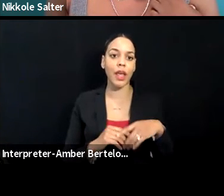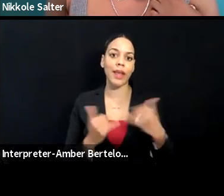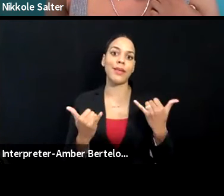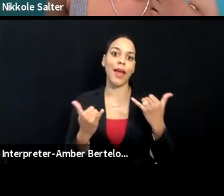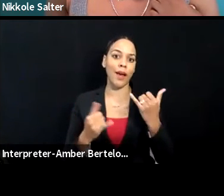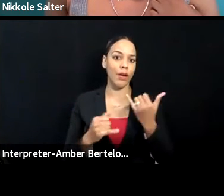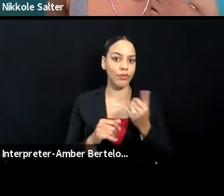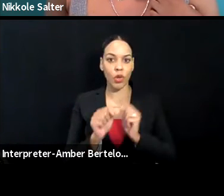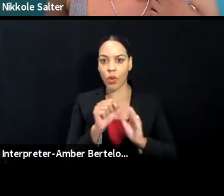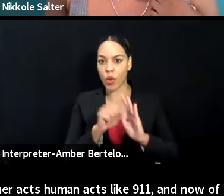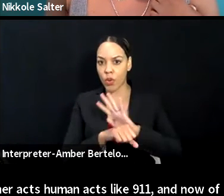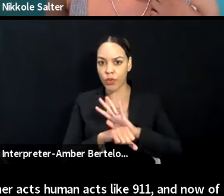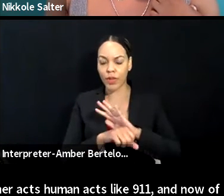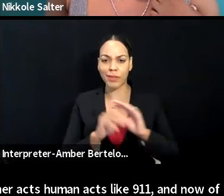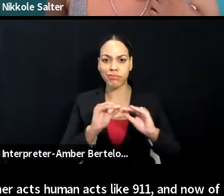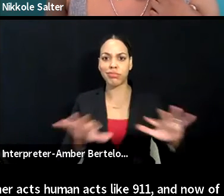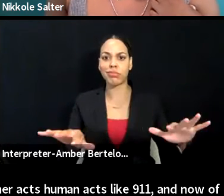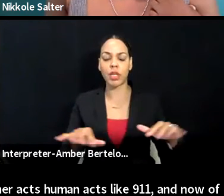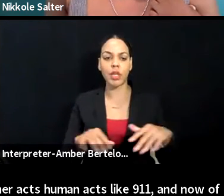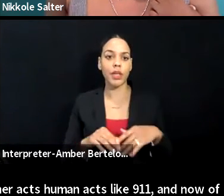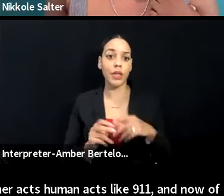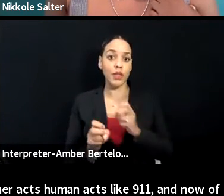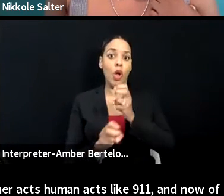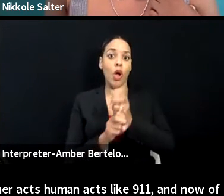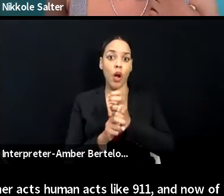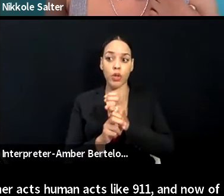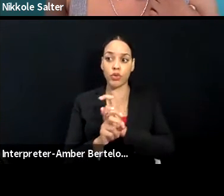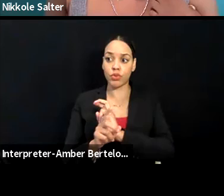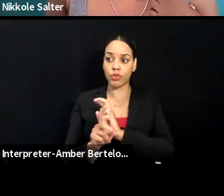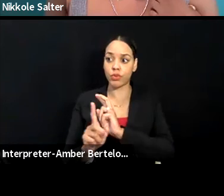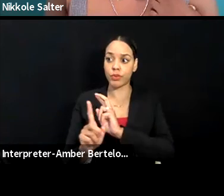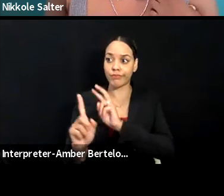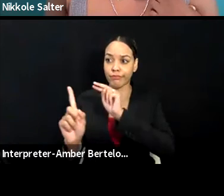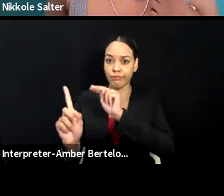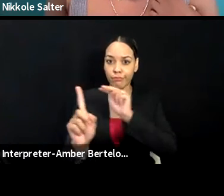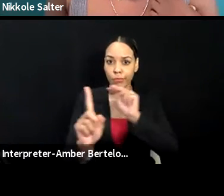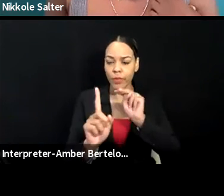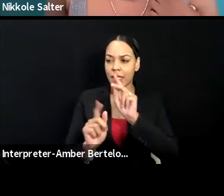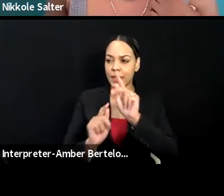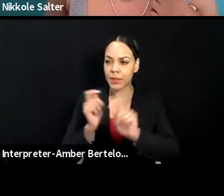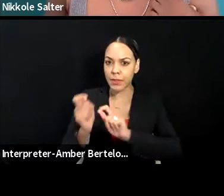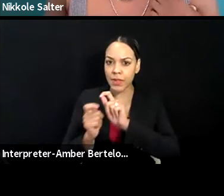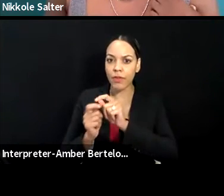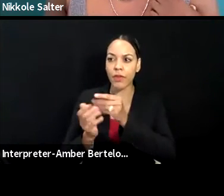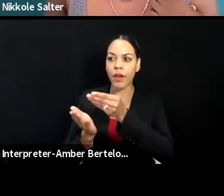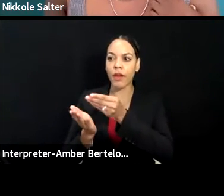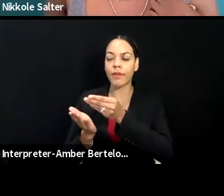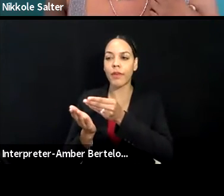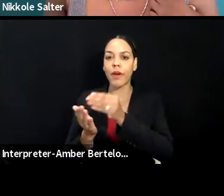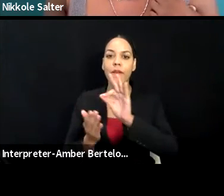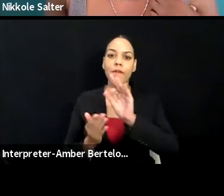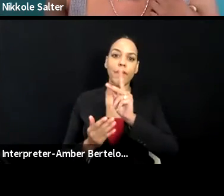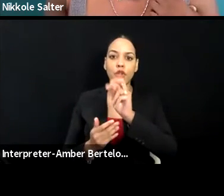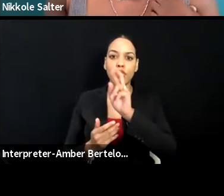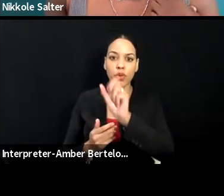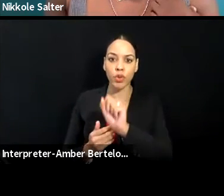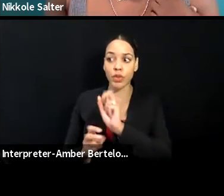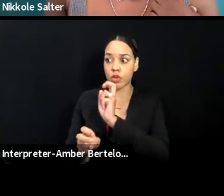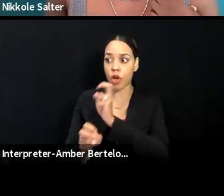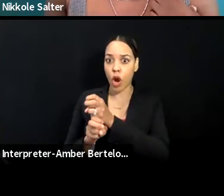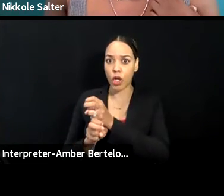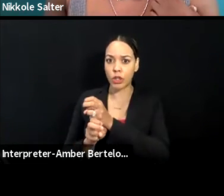pandemic. It's hard to go to funders. Think of Congress as a funder. Hard to go to them when